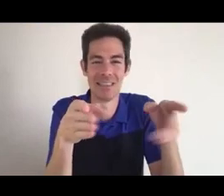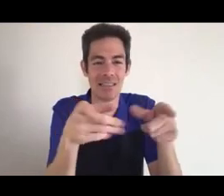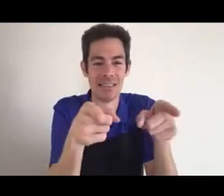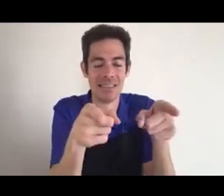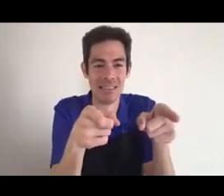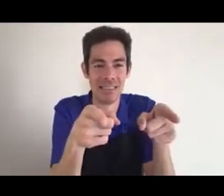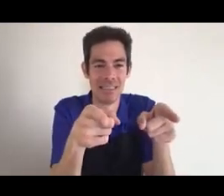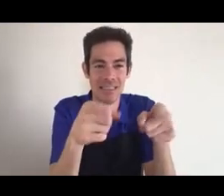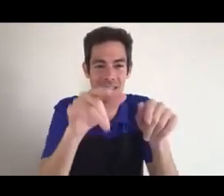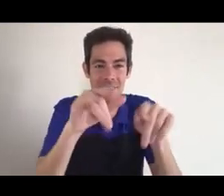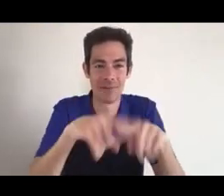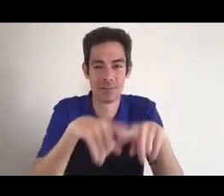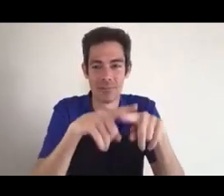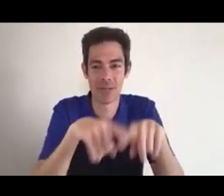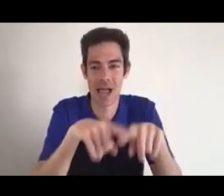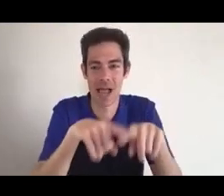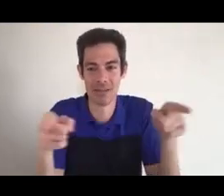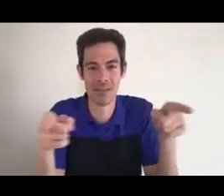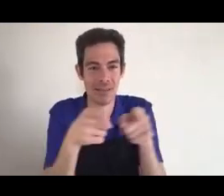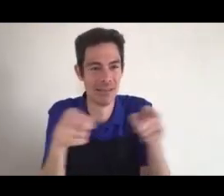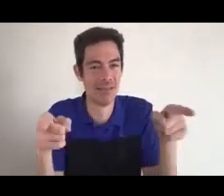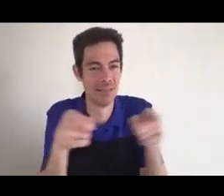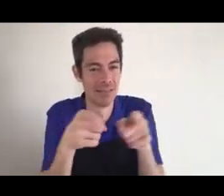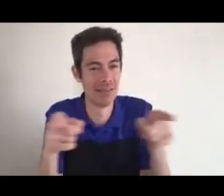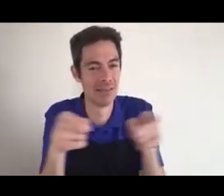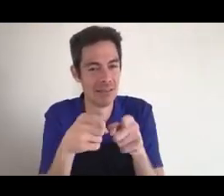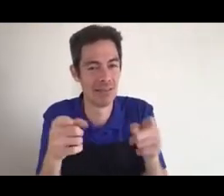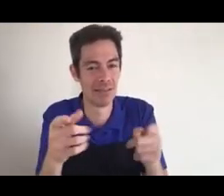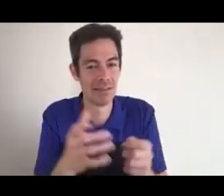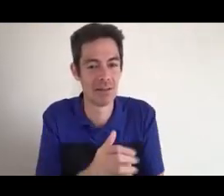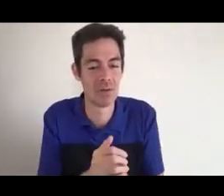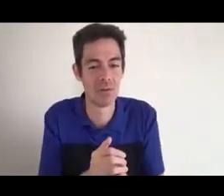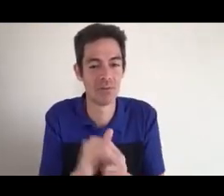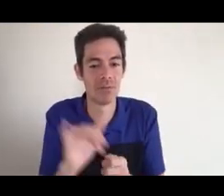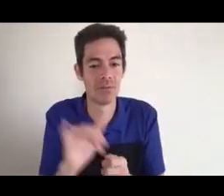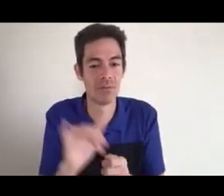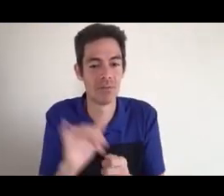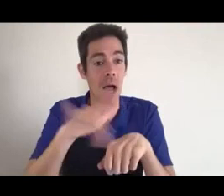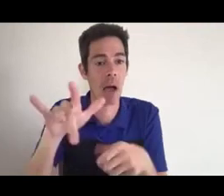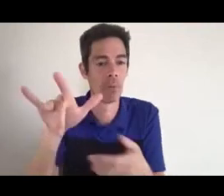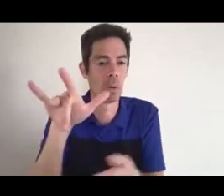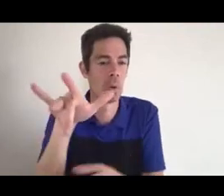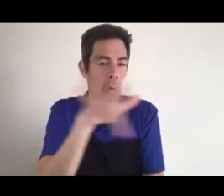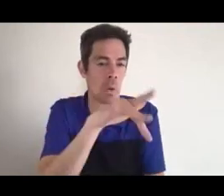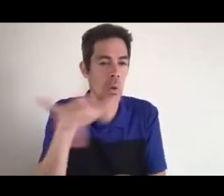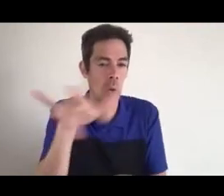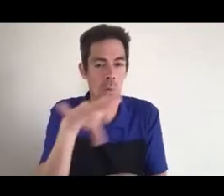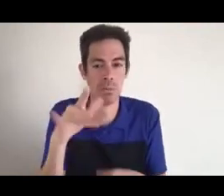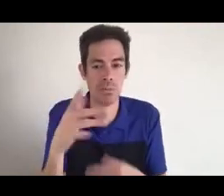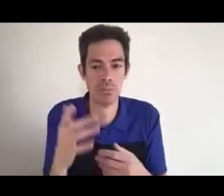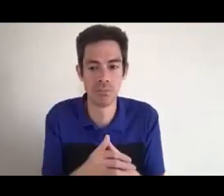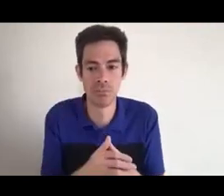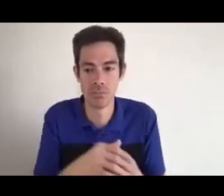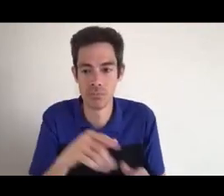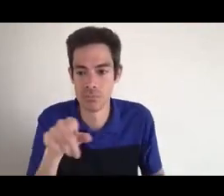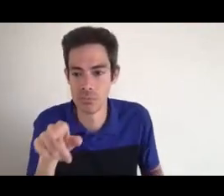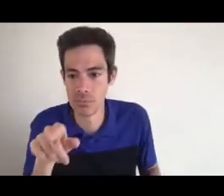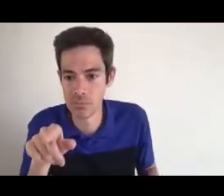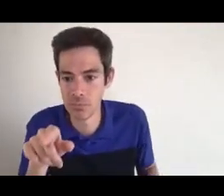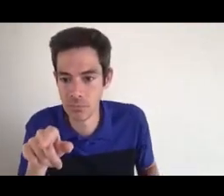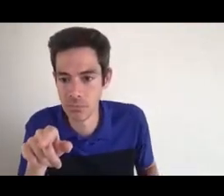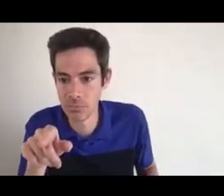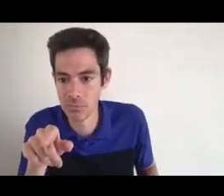have a big toothbrush with the B hand shape. You want to use your one hand shape. So it depends on when you're talking about